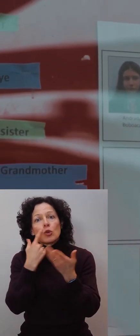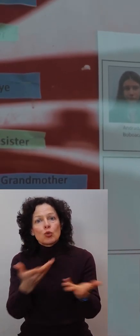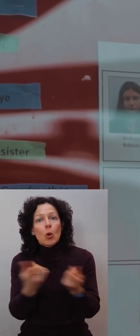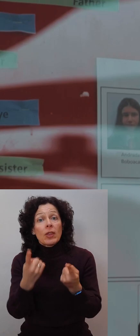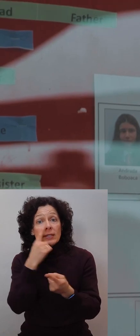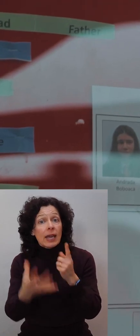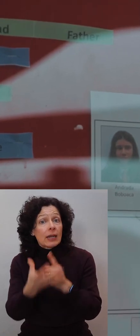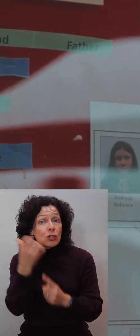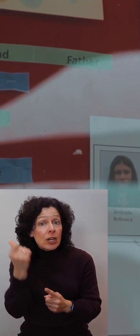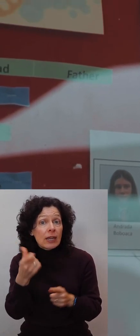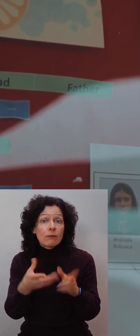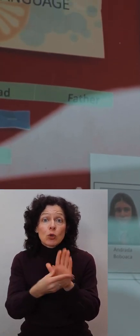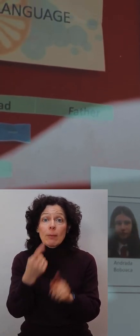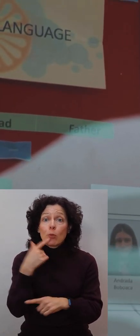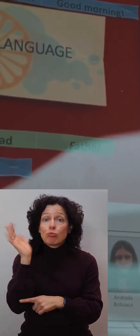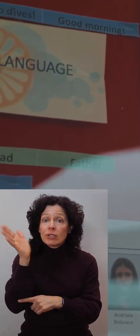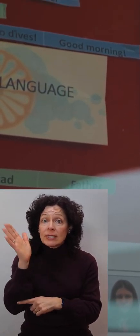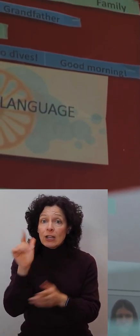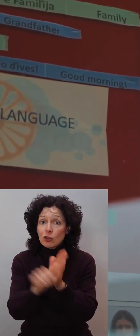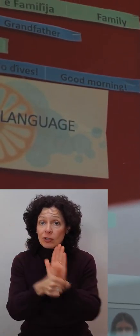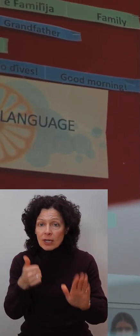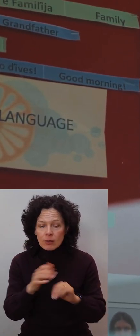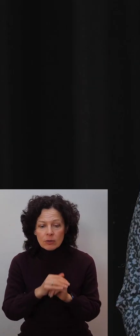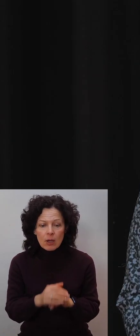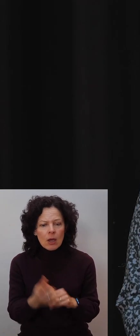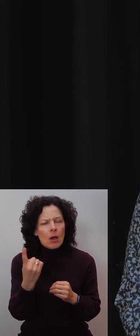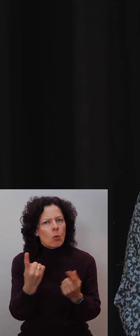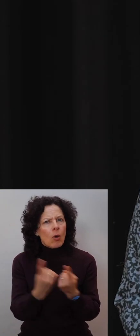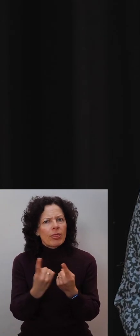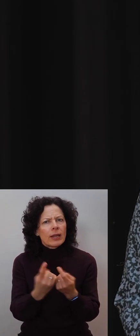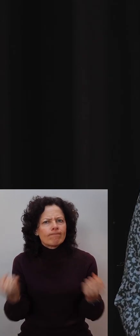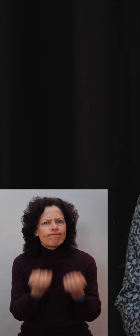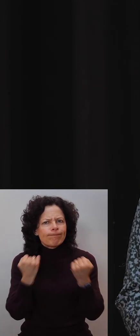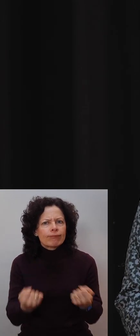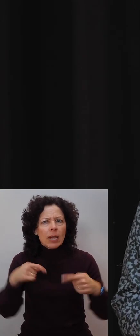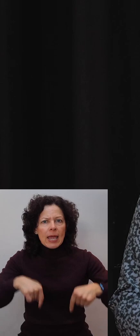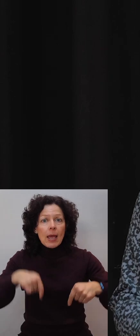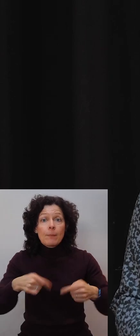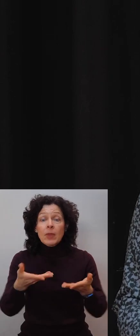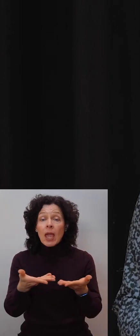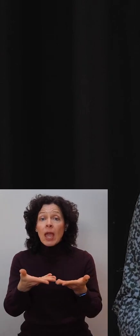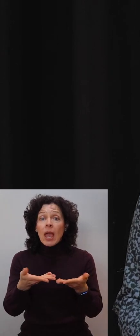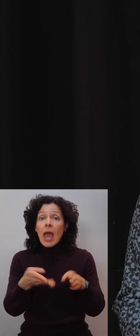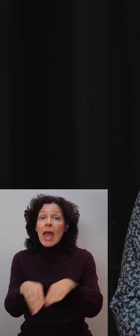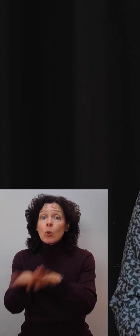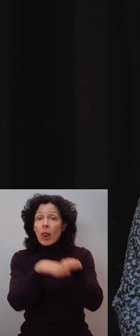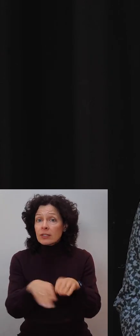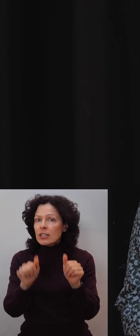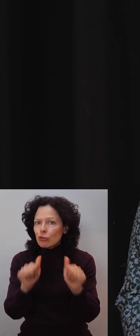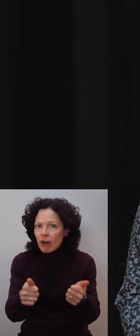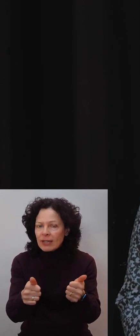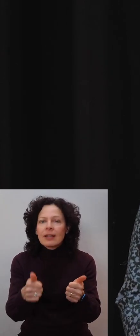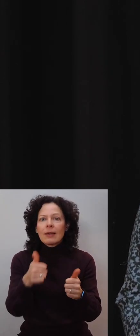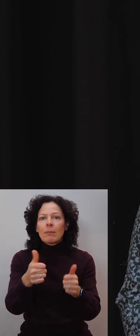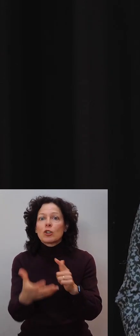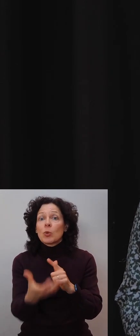of the things that we feel very strongly about here at QKA is equality is great, but in order to